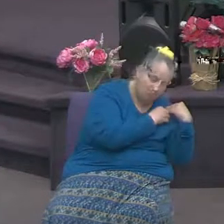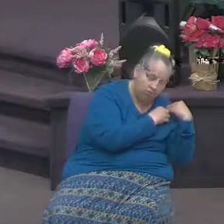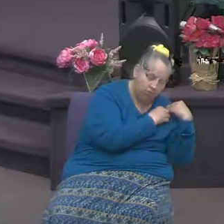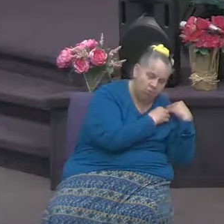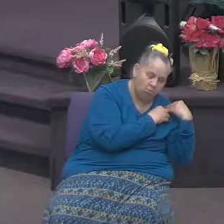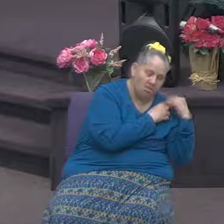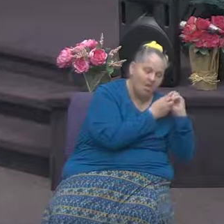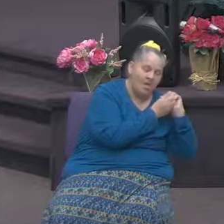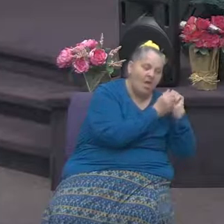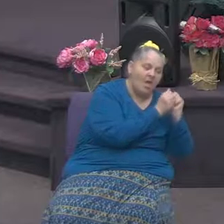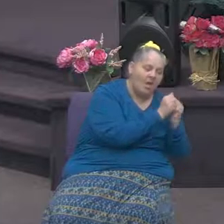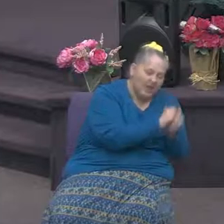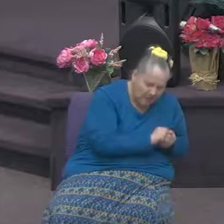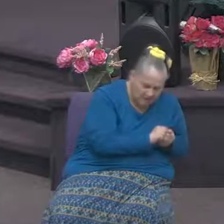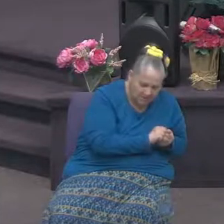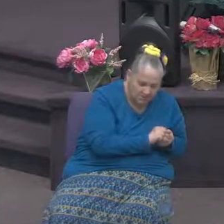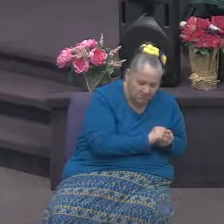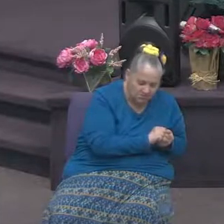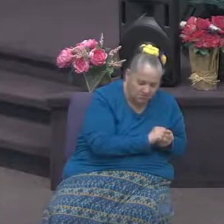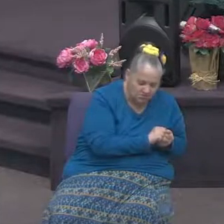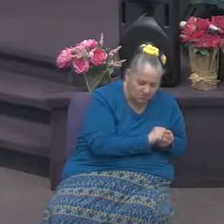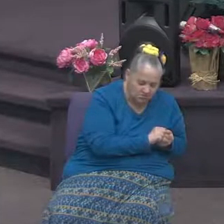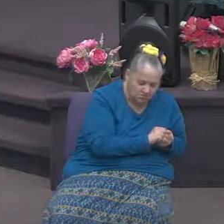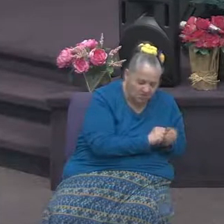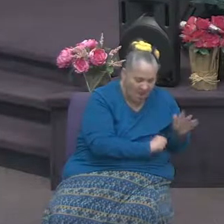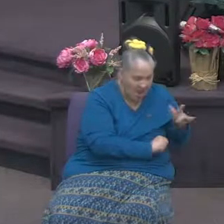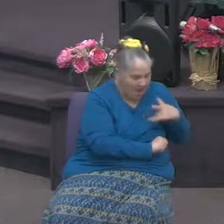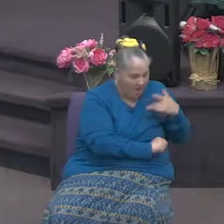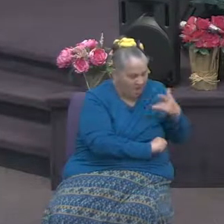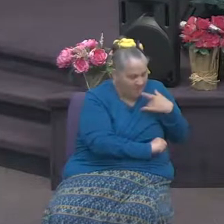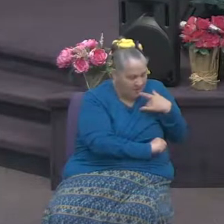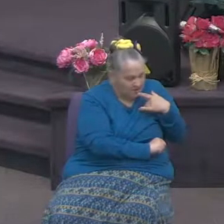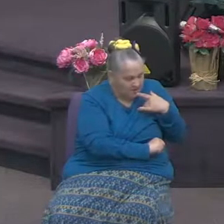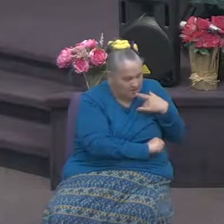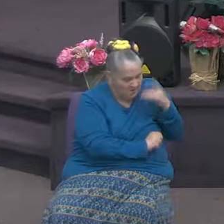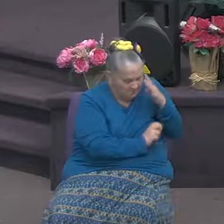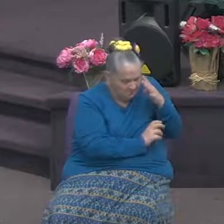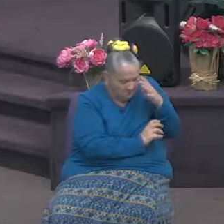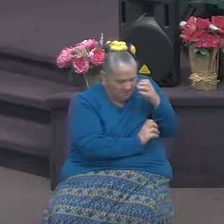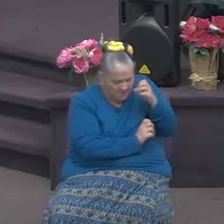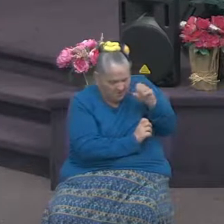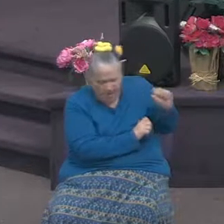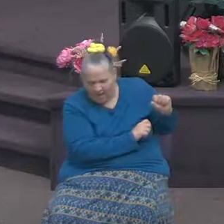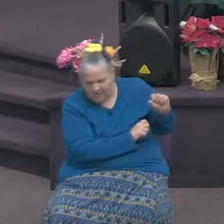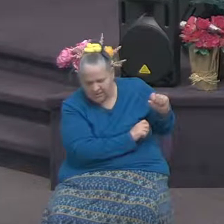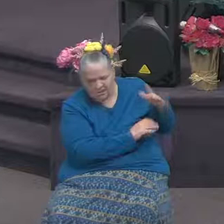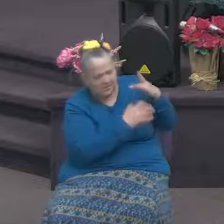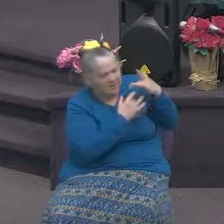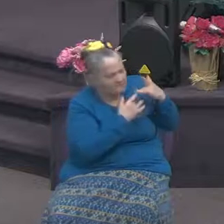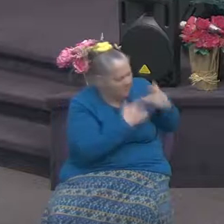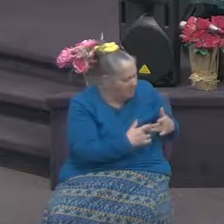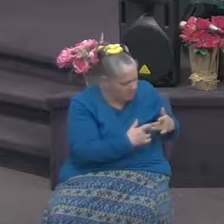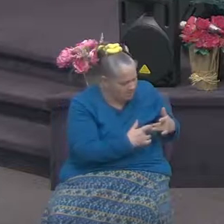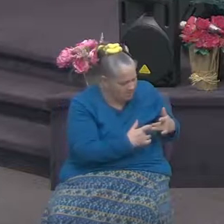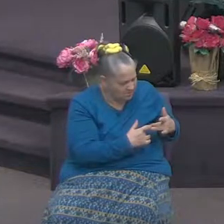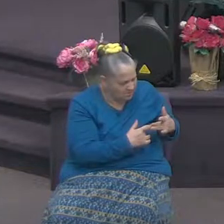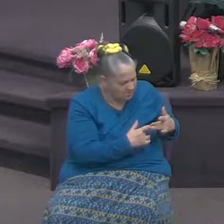The anguish. The feelings of rejection, depression,